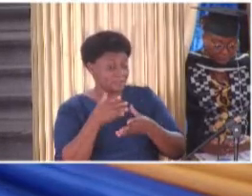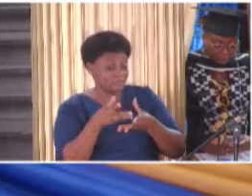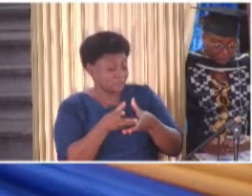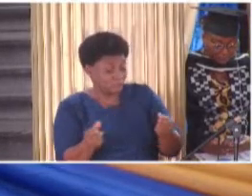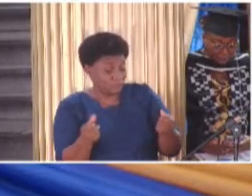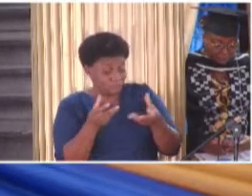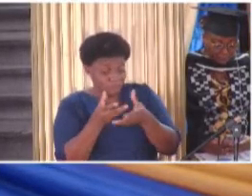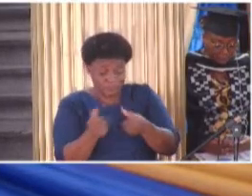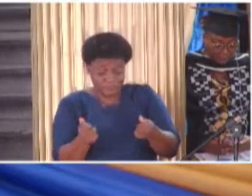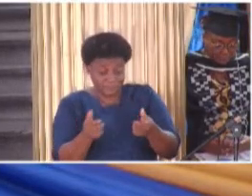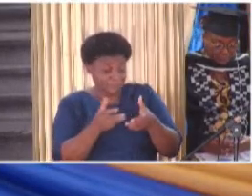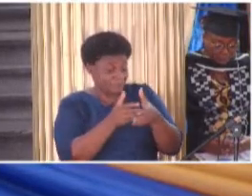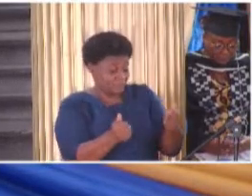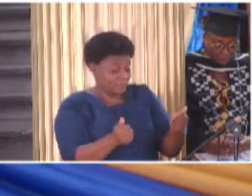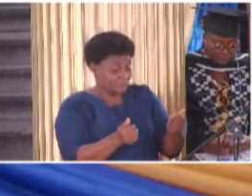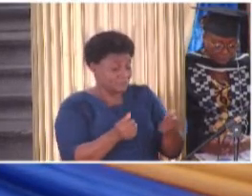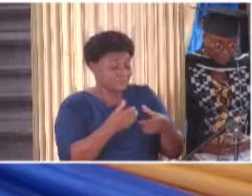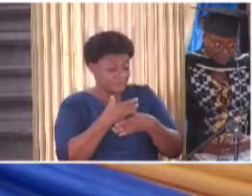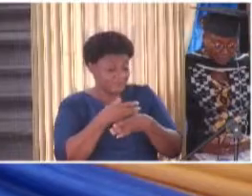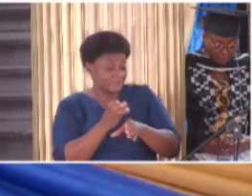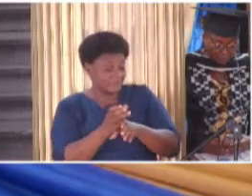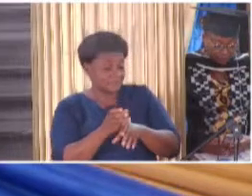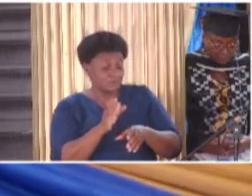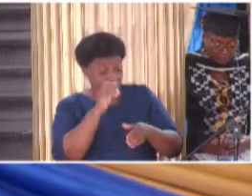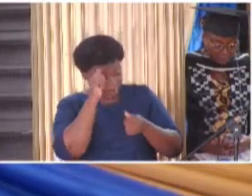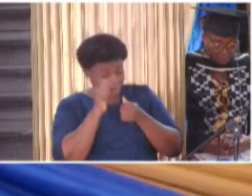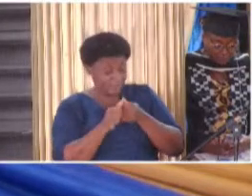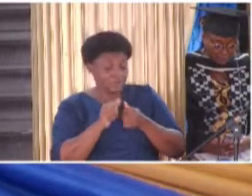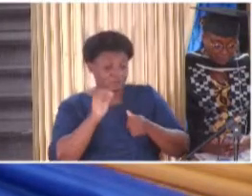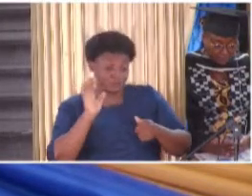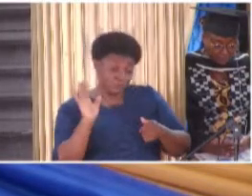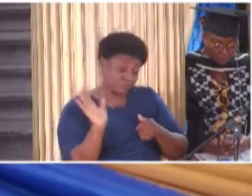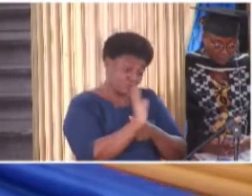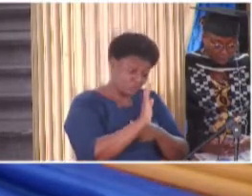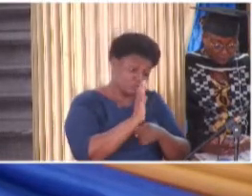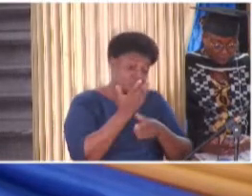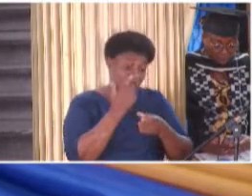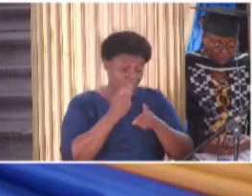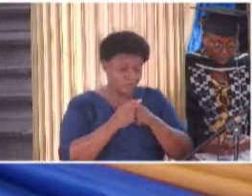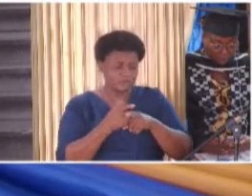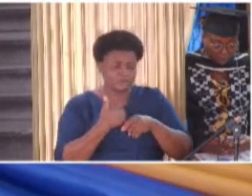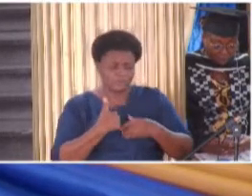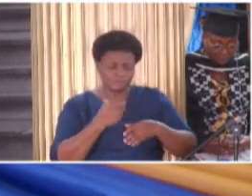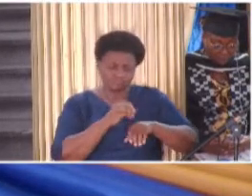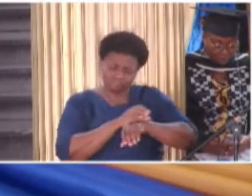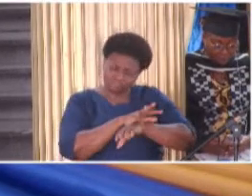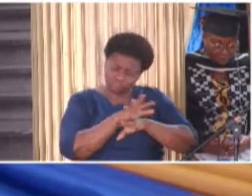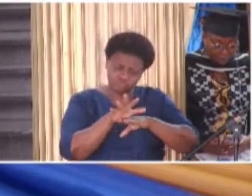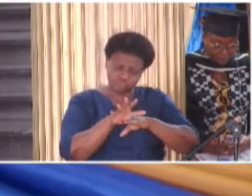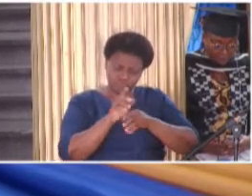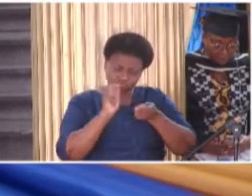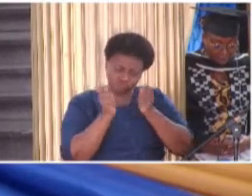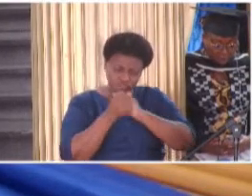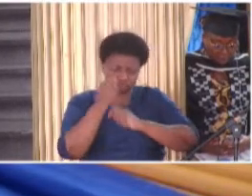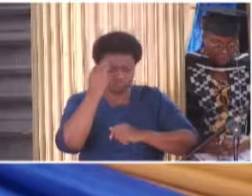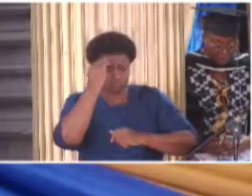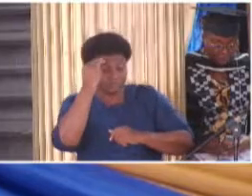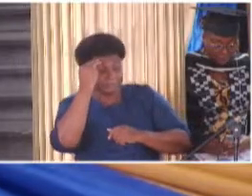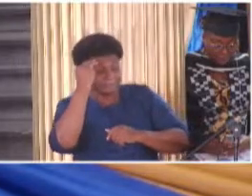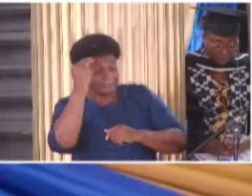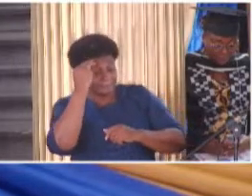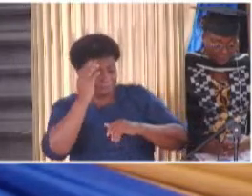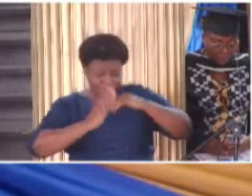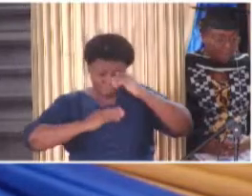solutions, remember that your work should make an impact, shaping minds,